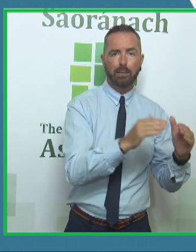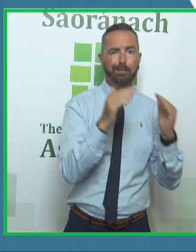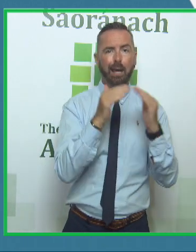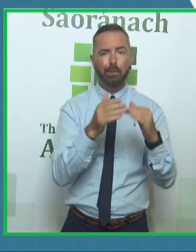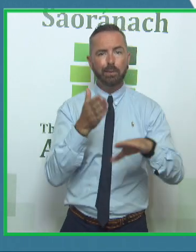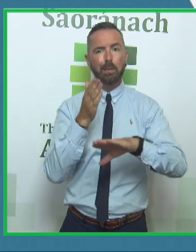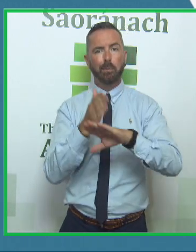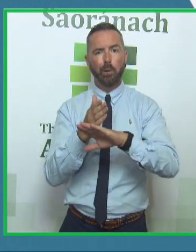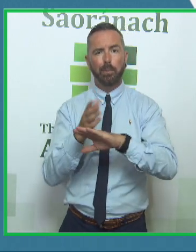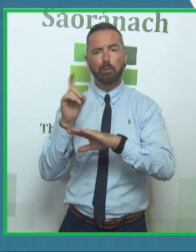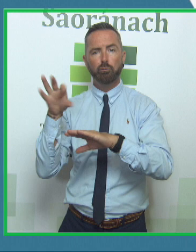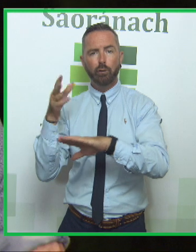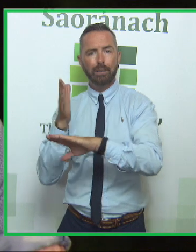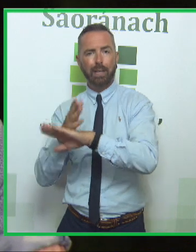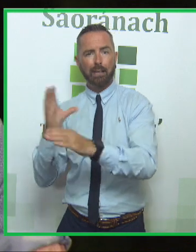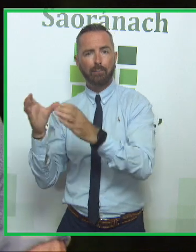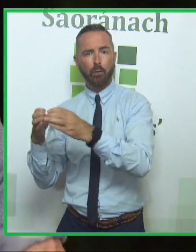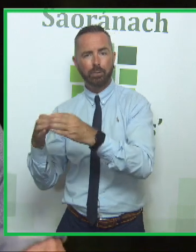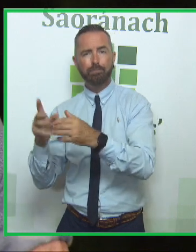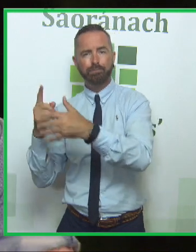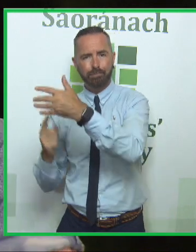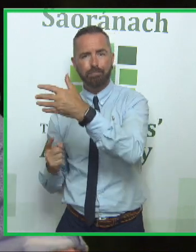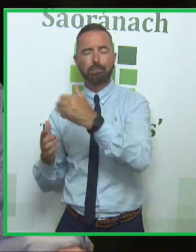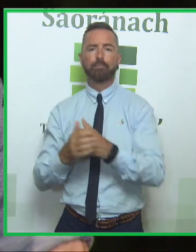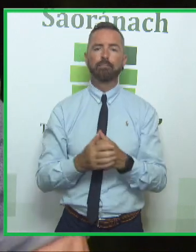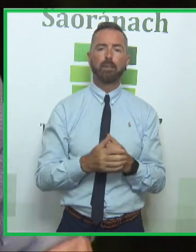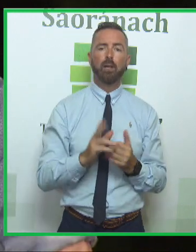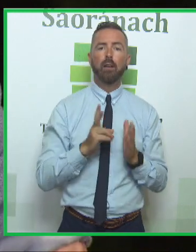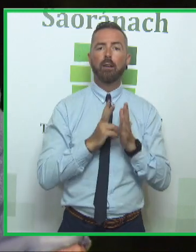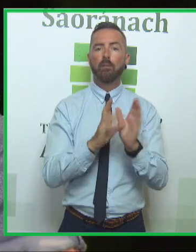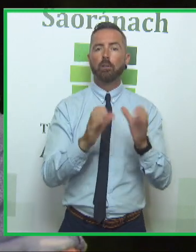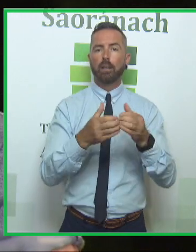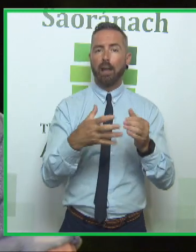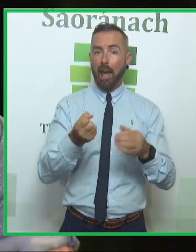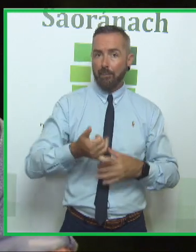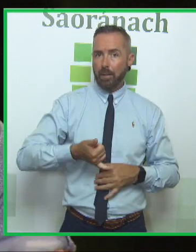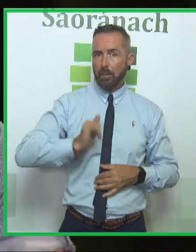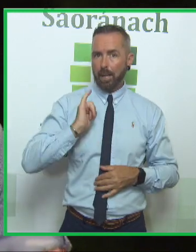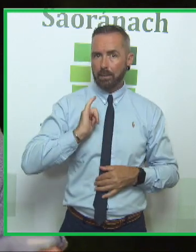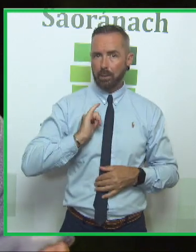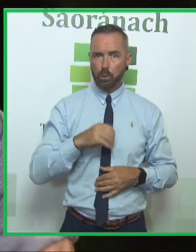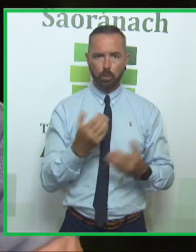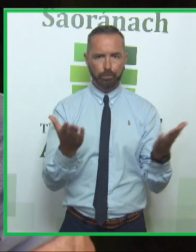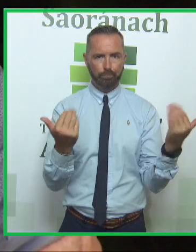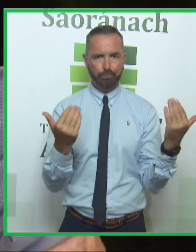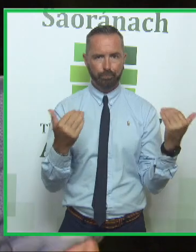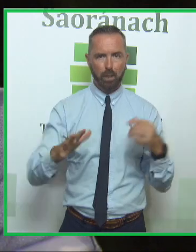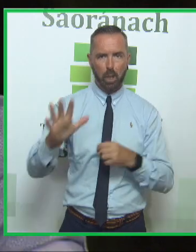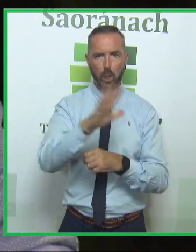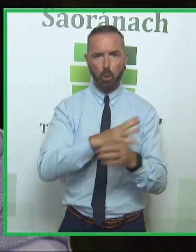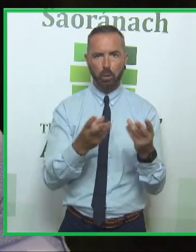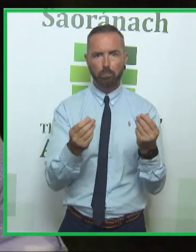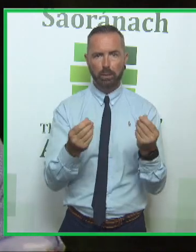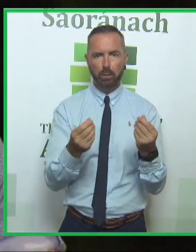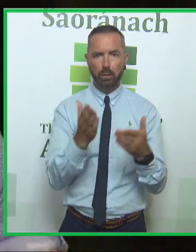task forces. The voluntary sector has the capacity, because we needed to draw in local resources. Sometimes